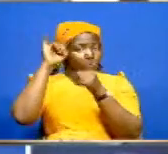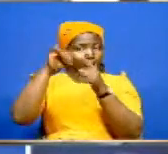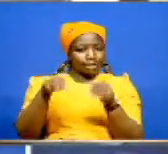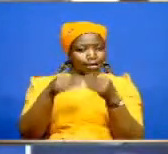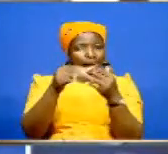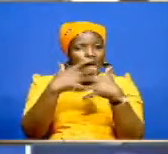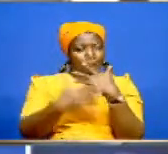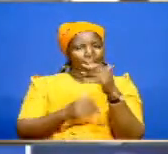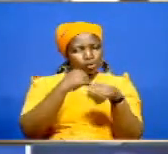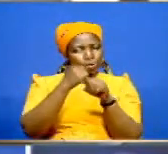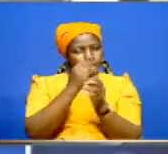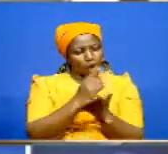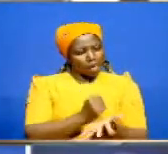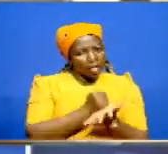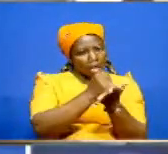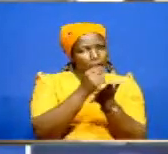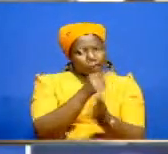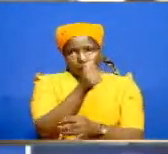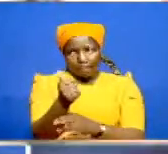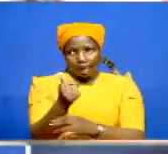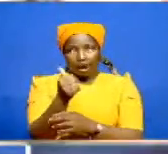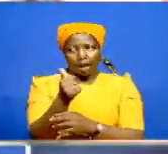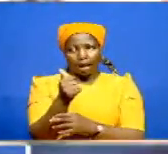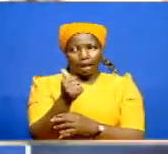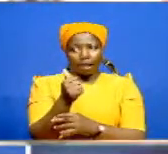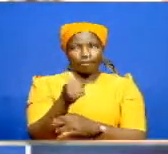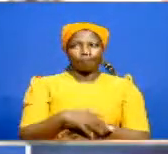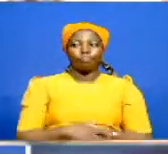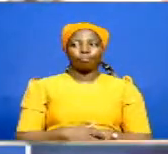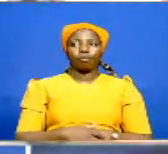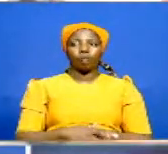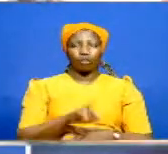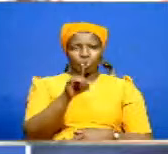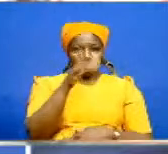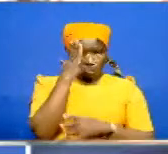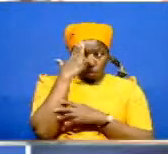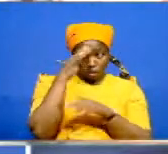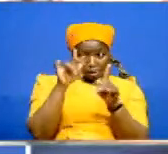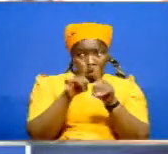Tusaidiane kama ile hulka yetu kama wa Kenya. Najua hata mimi